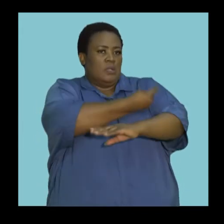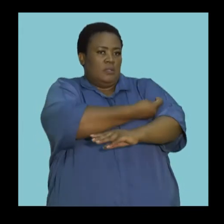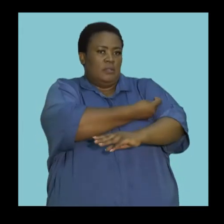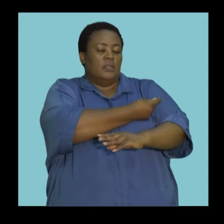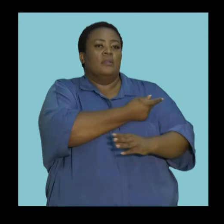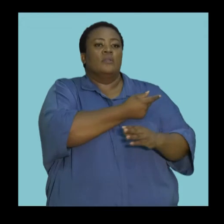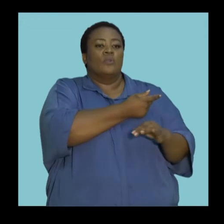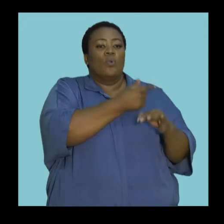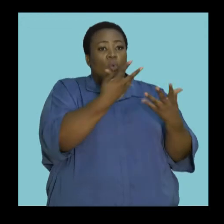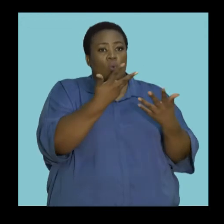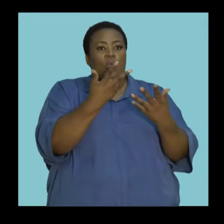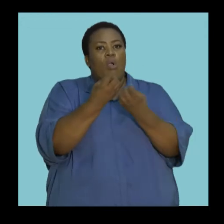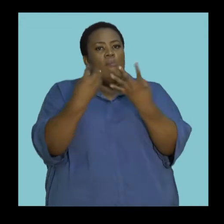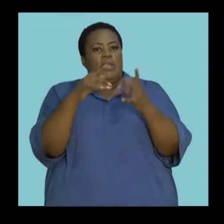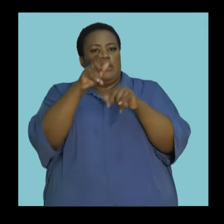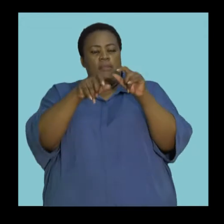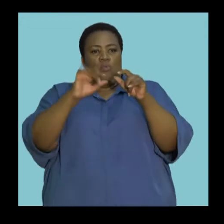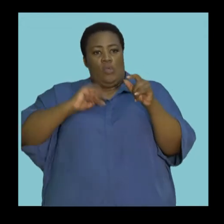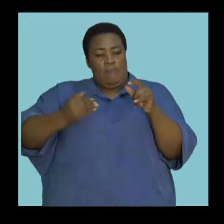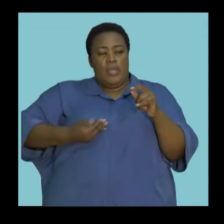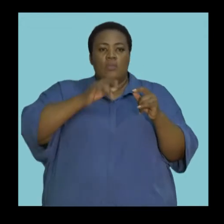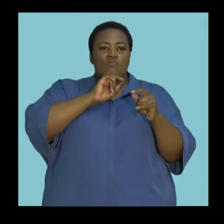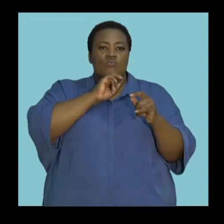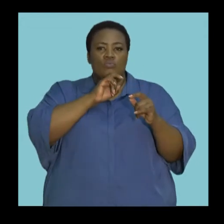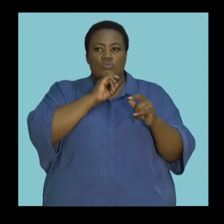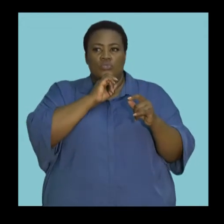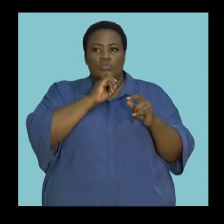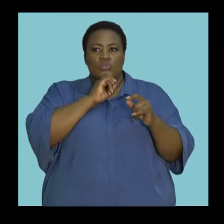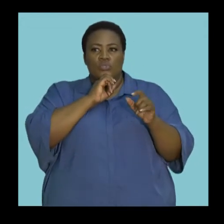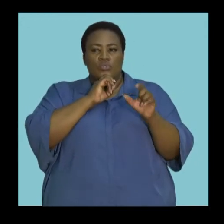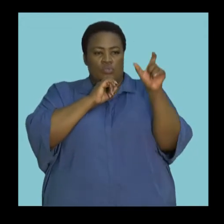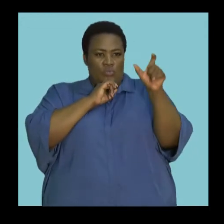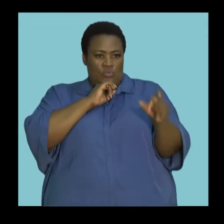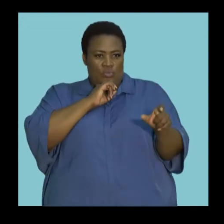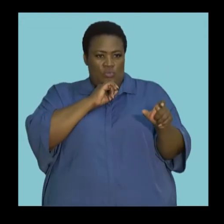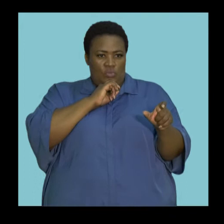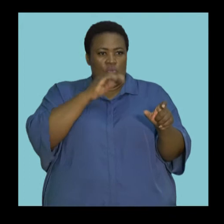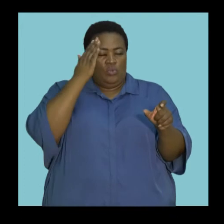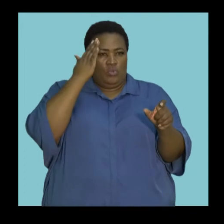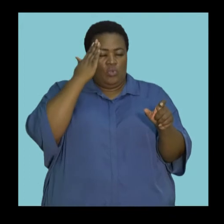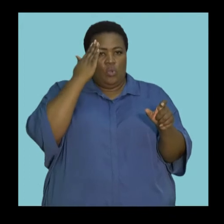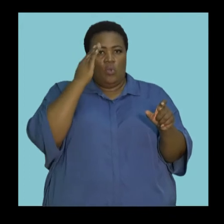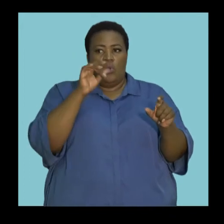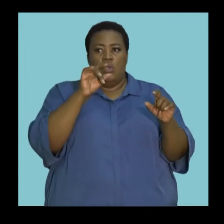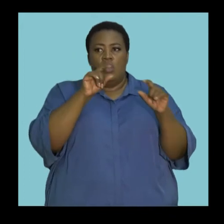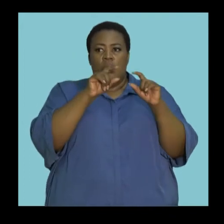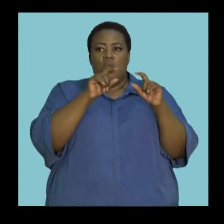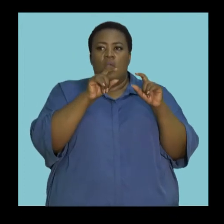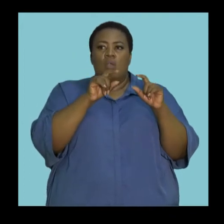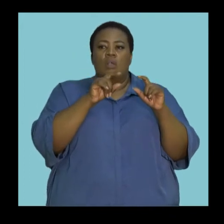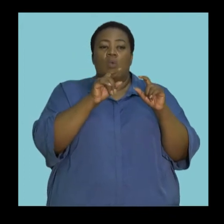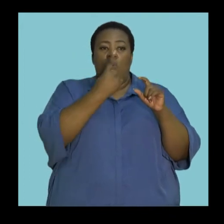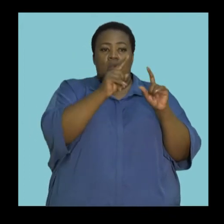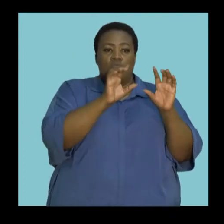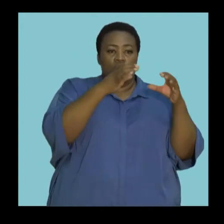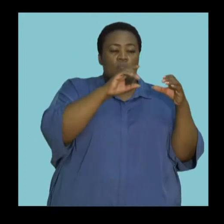that are using these. And so in this column we've got that there was a group that used sterilization, a group that